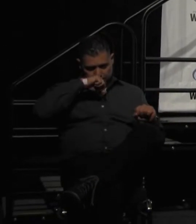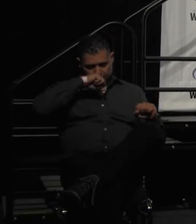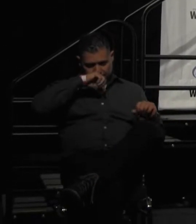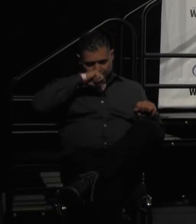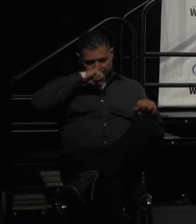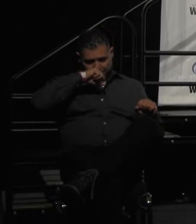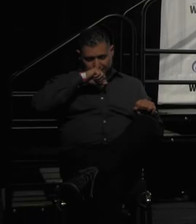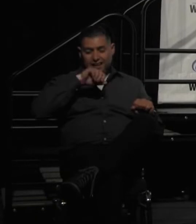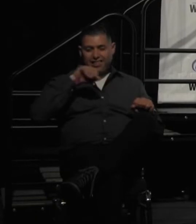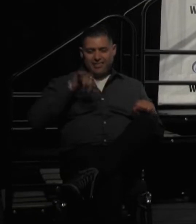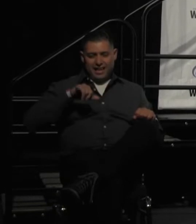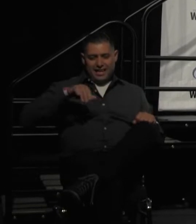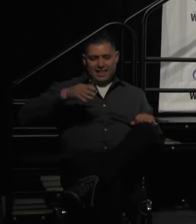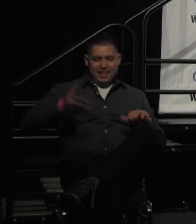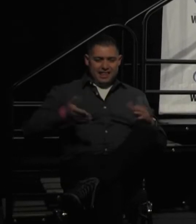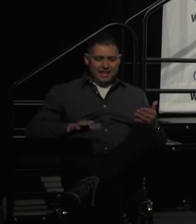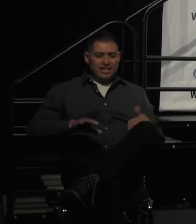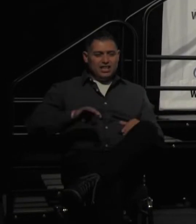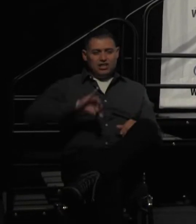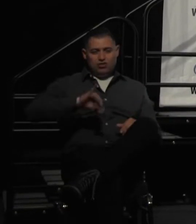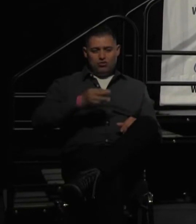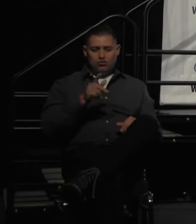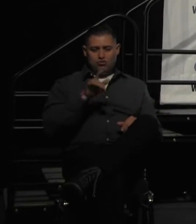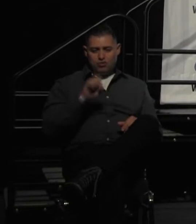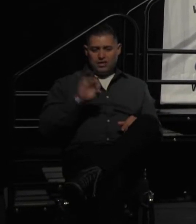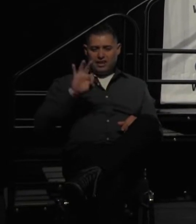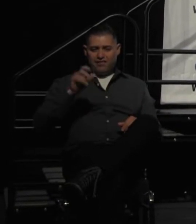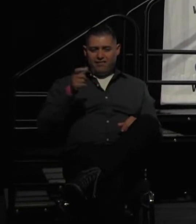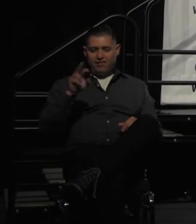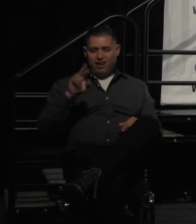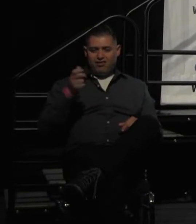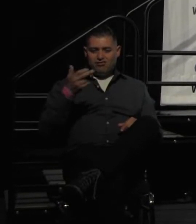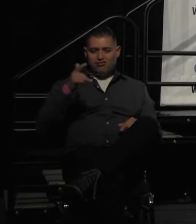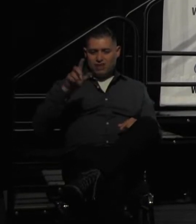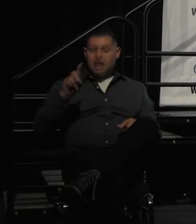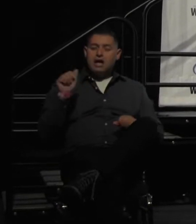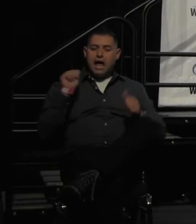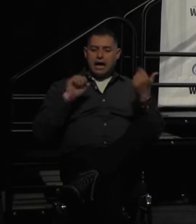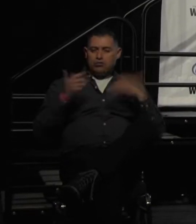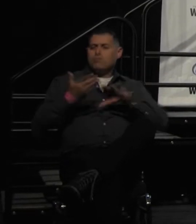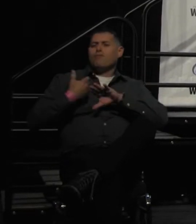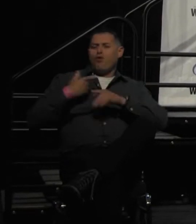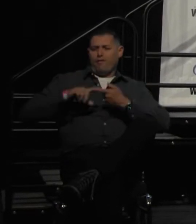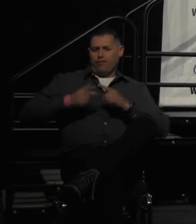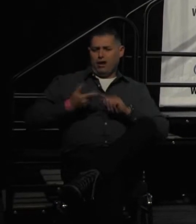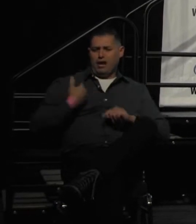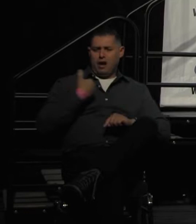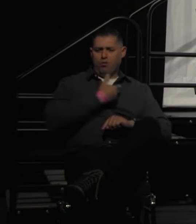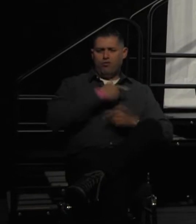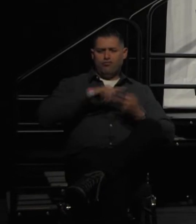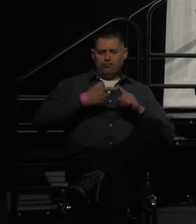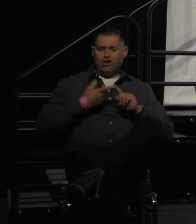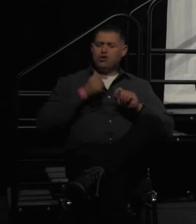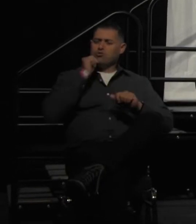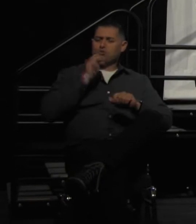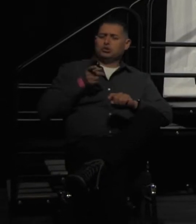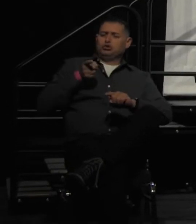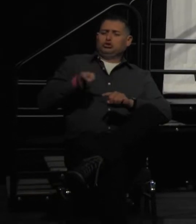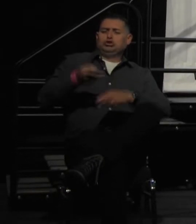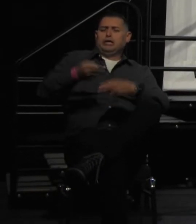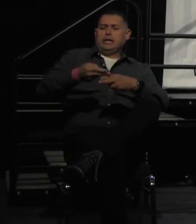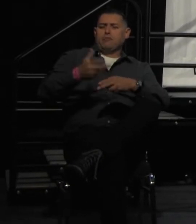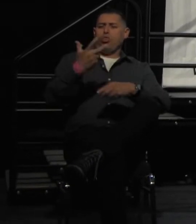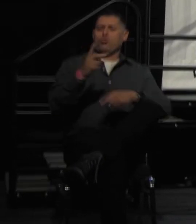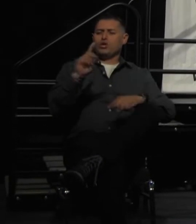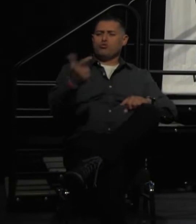That was the late Junie Fairchild, who was a friend of ours. She was an actress. She was actually the girl who named Three